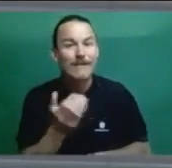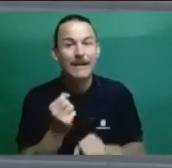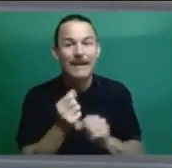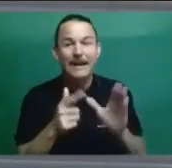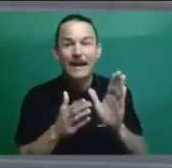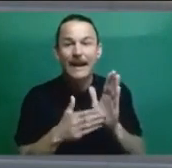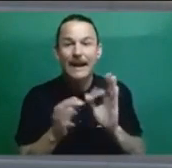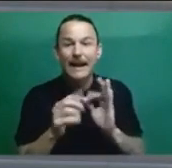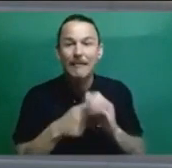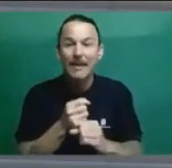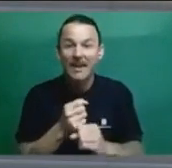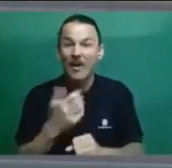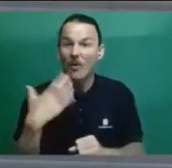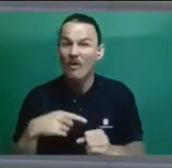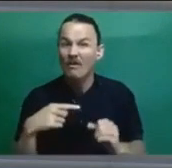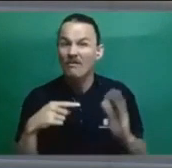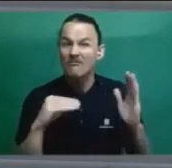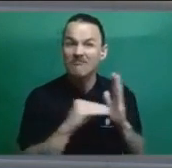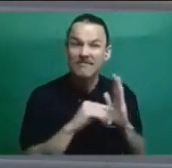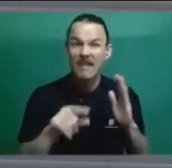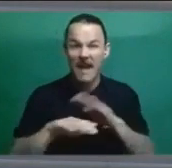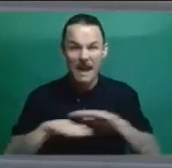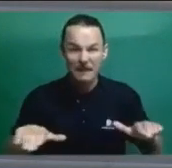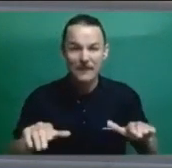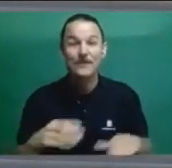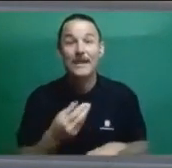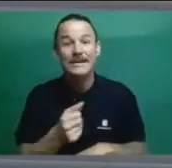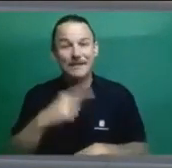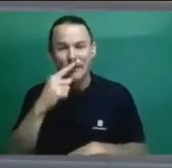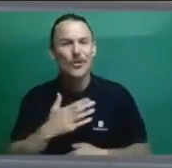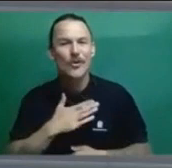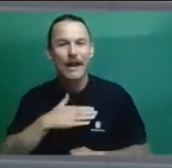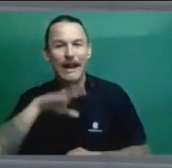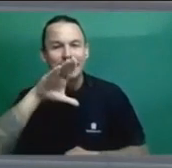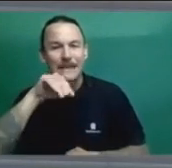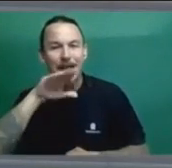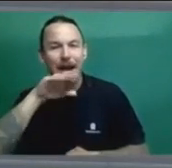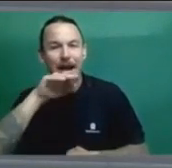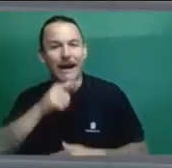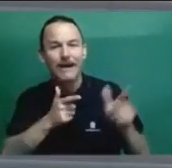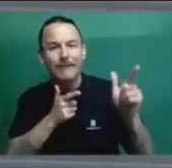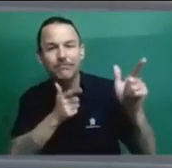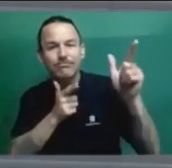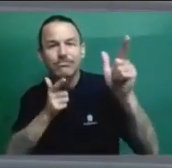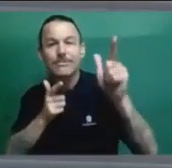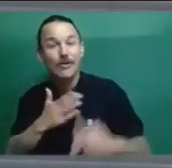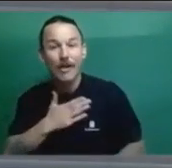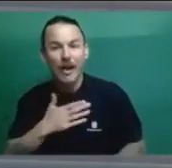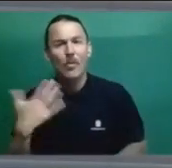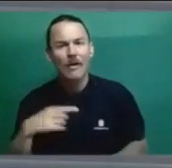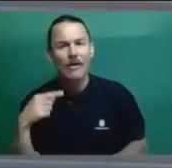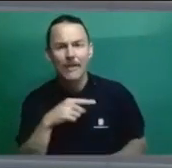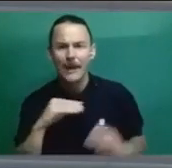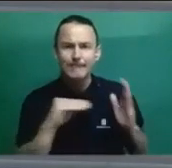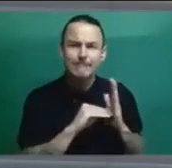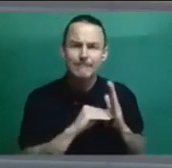don't like duck shooting. Mr. Hibbins provided an example. In fact, there's a number of these things. What would you say to